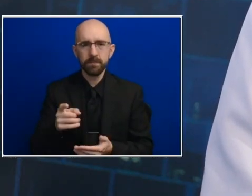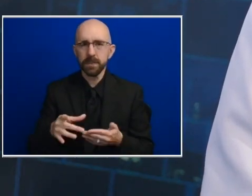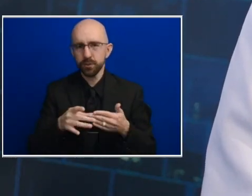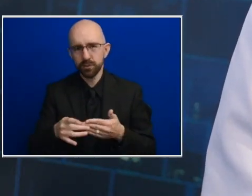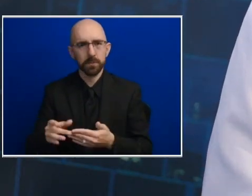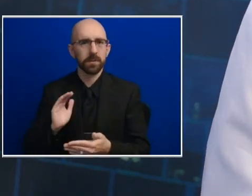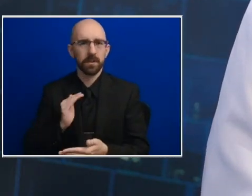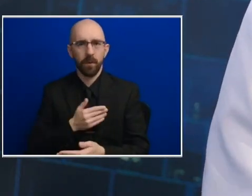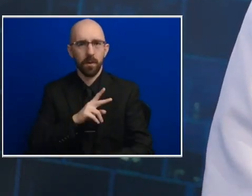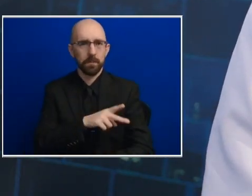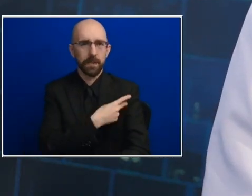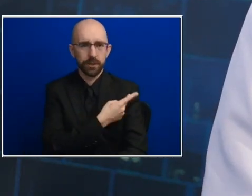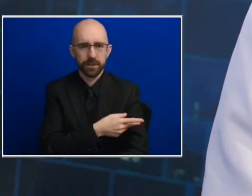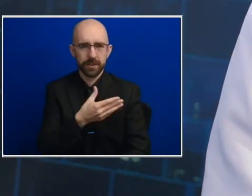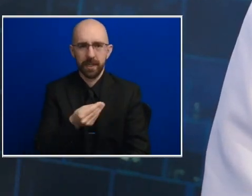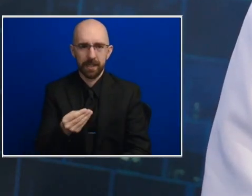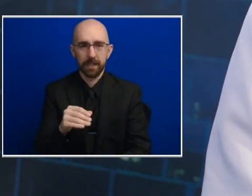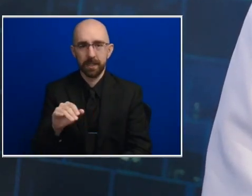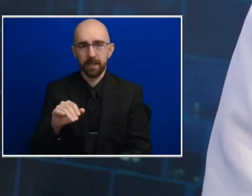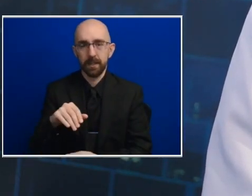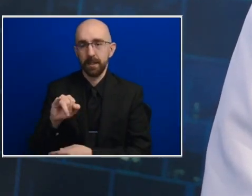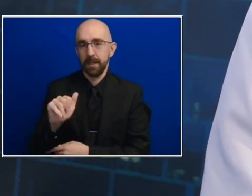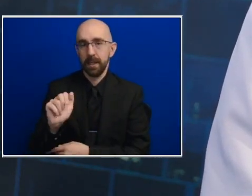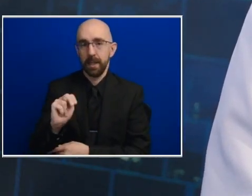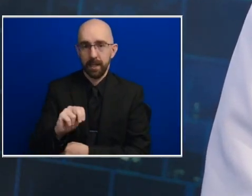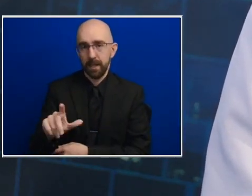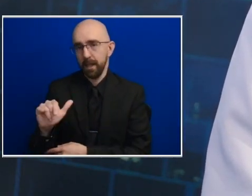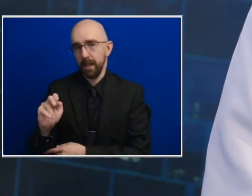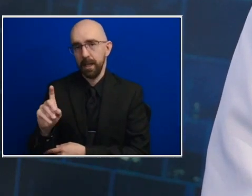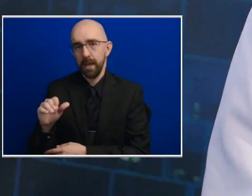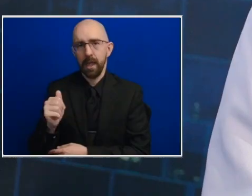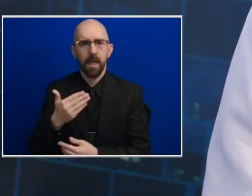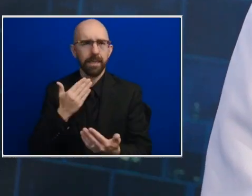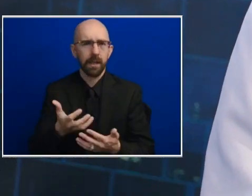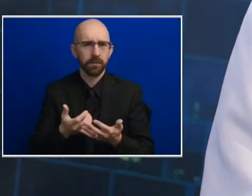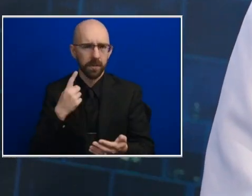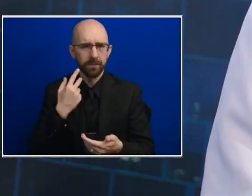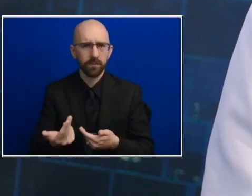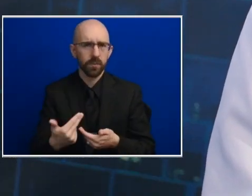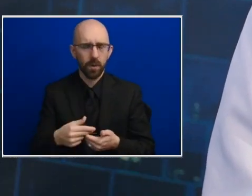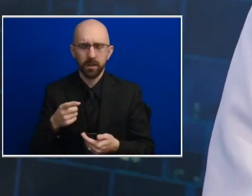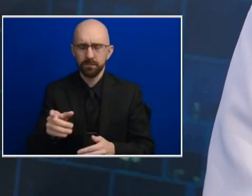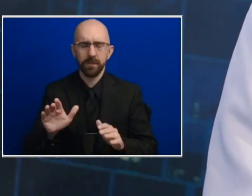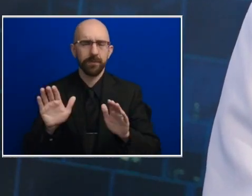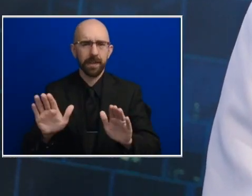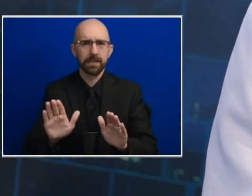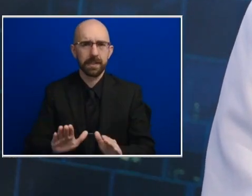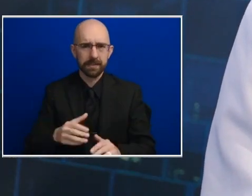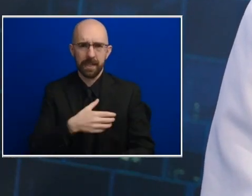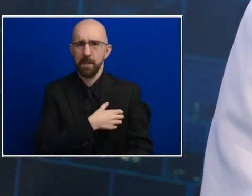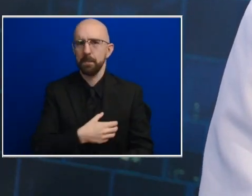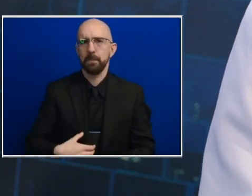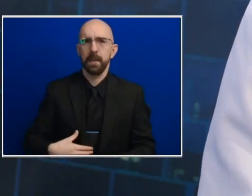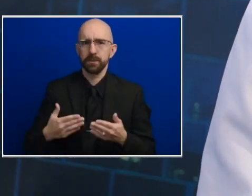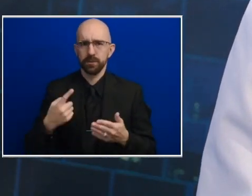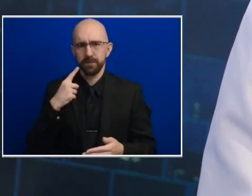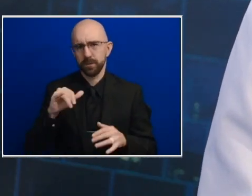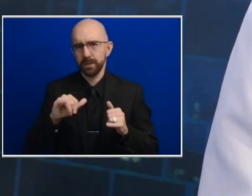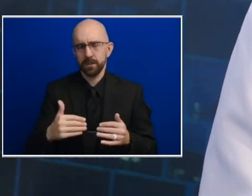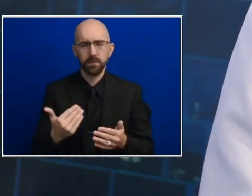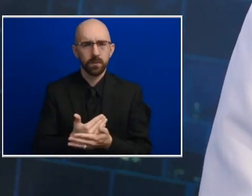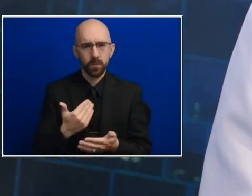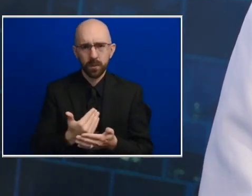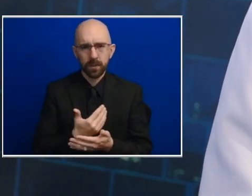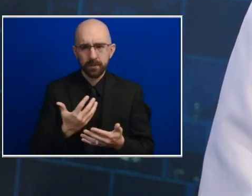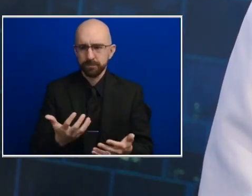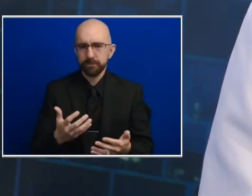And Ian and Linda, thank you so much for being here. You guys are fantastic ambassadors for these new